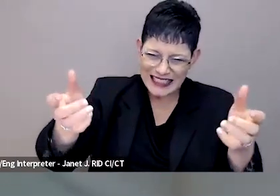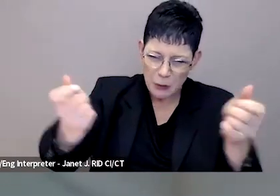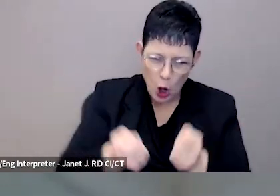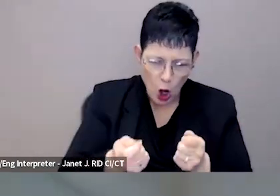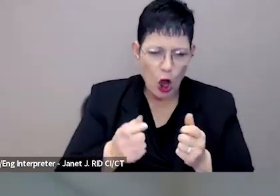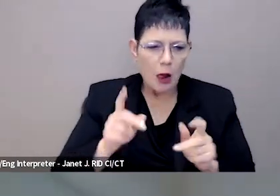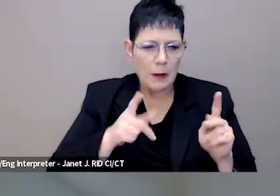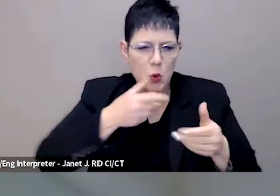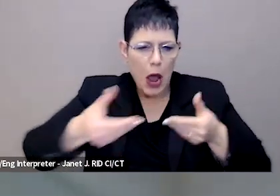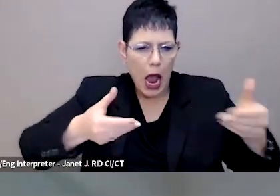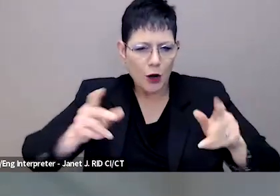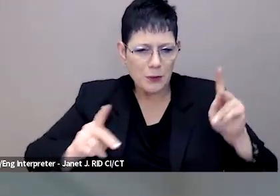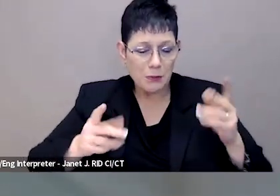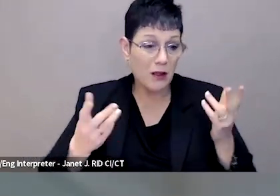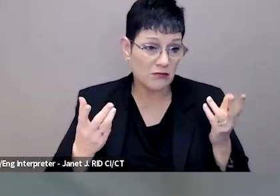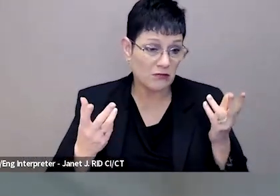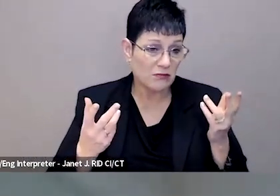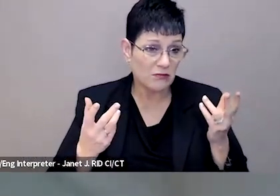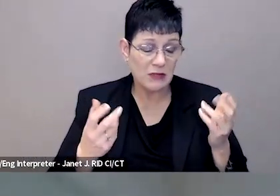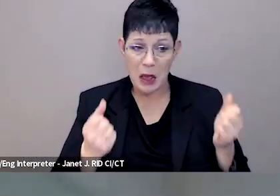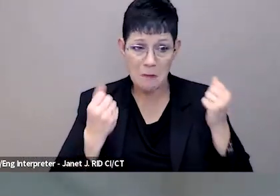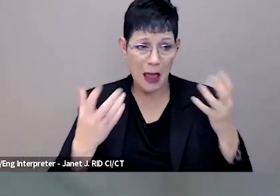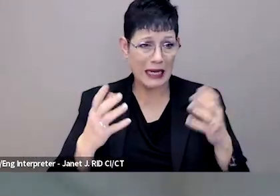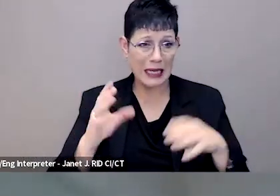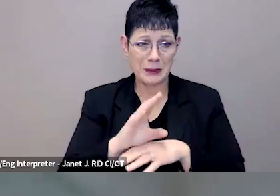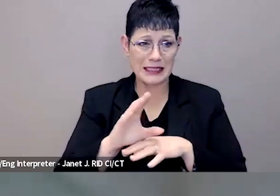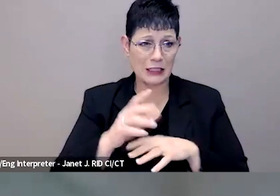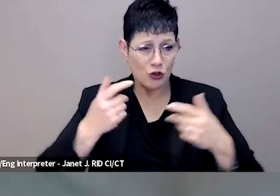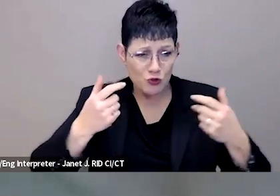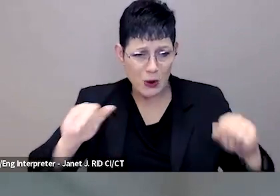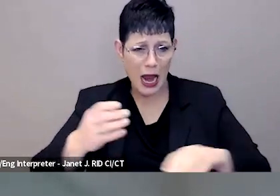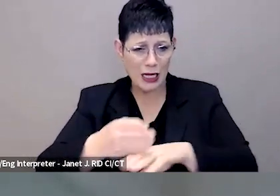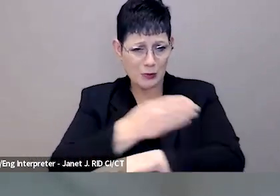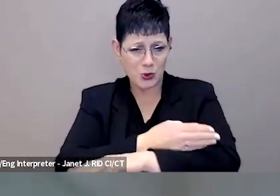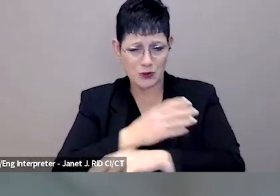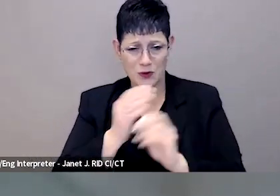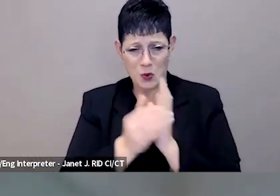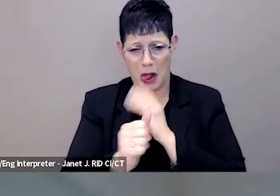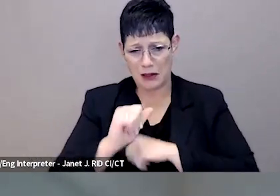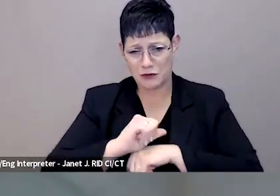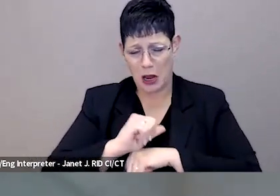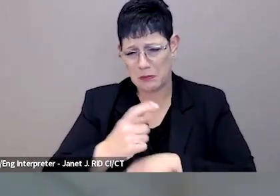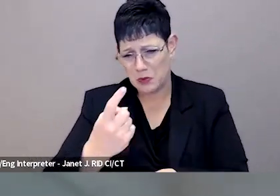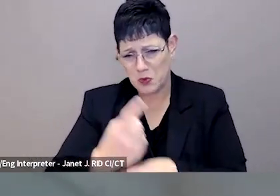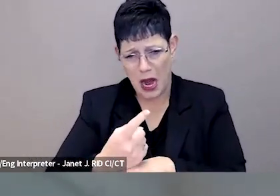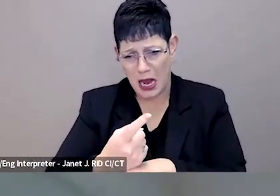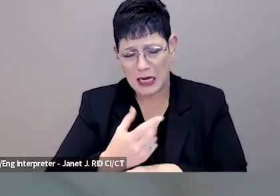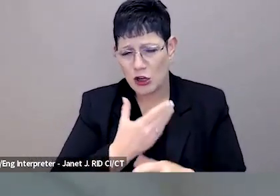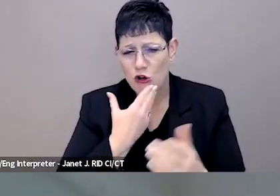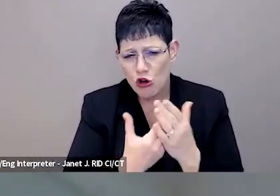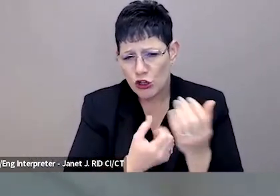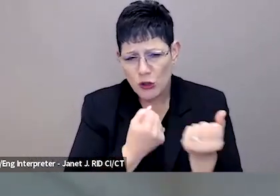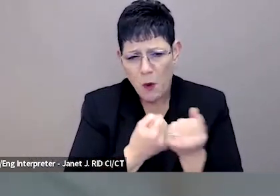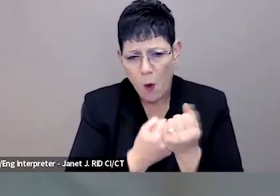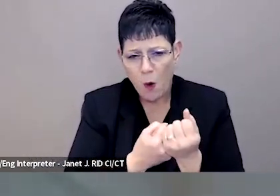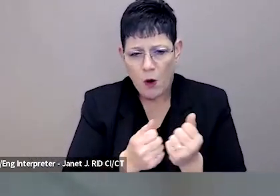employers are actually out there doing what they can to improve job quality and better support this workforce, even